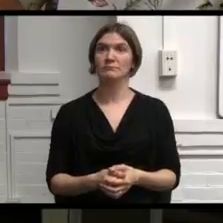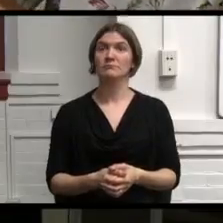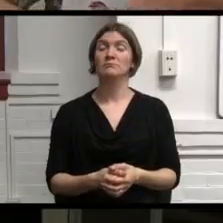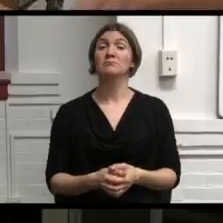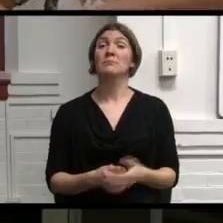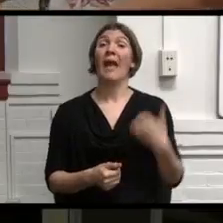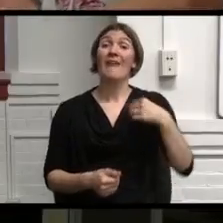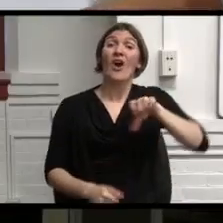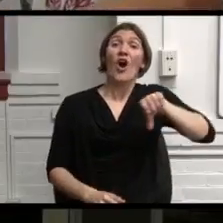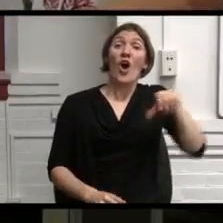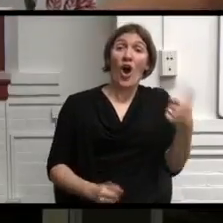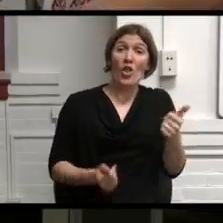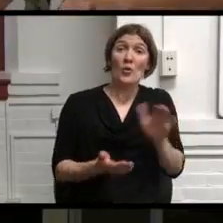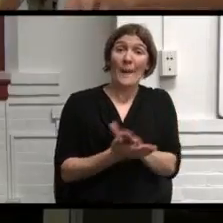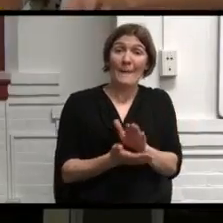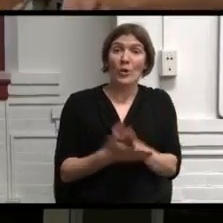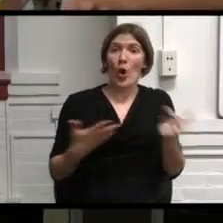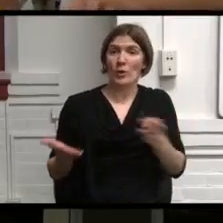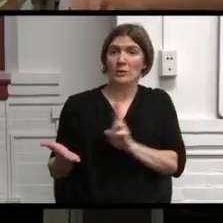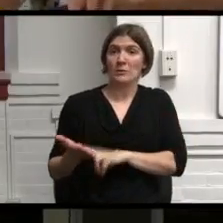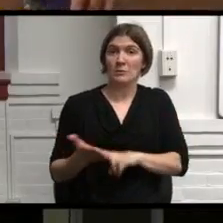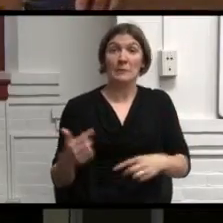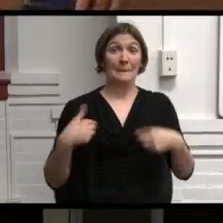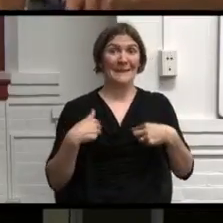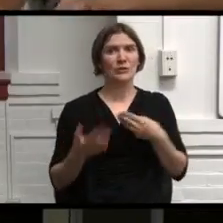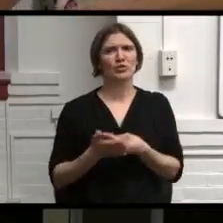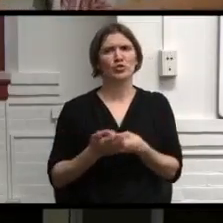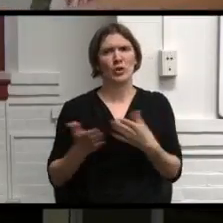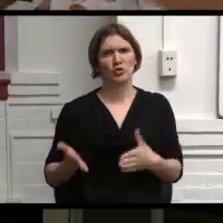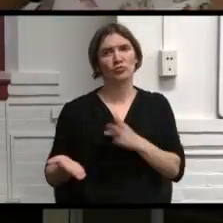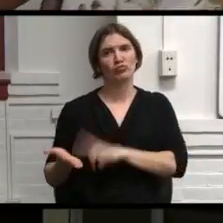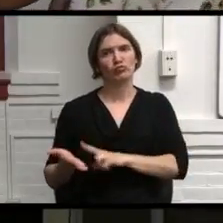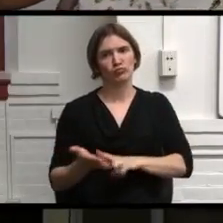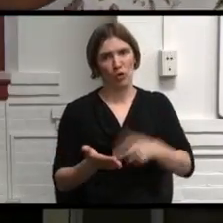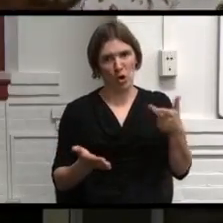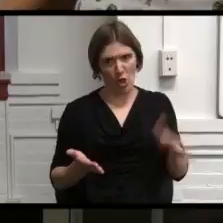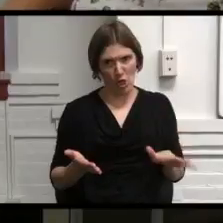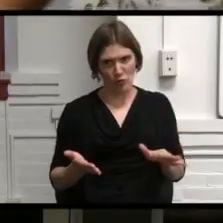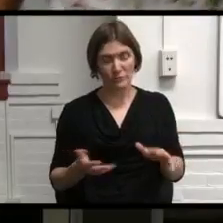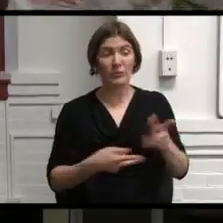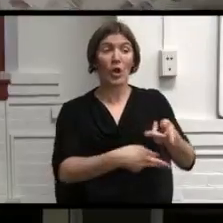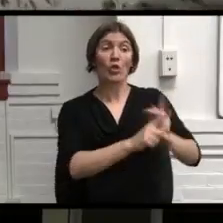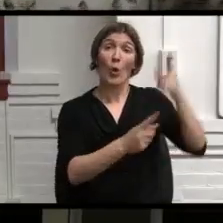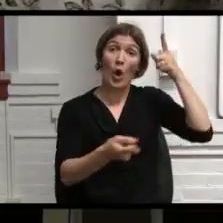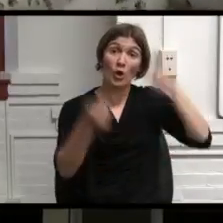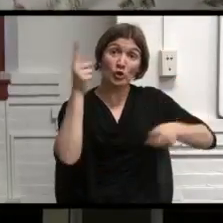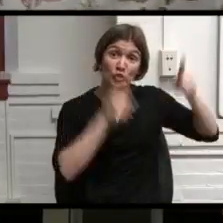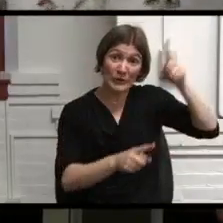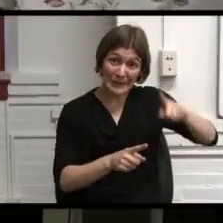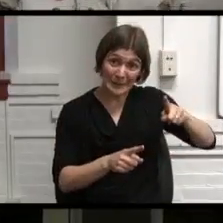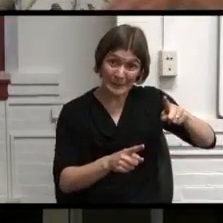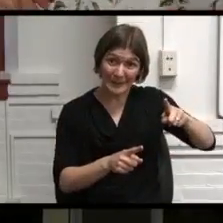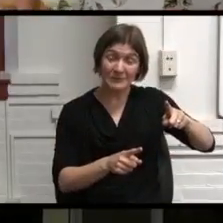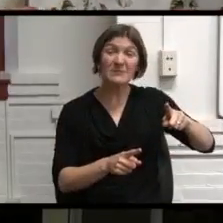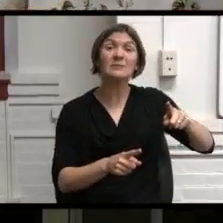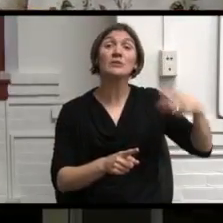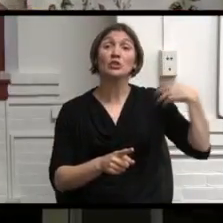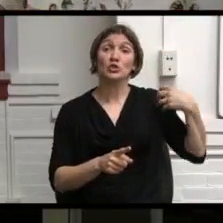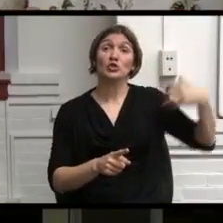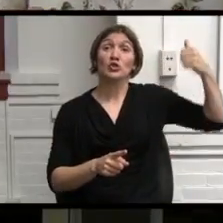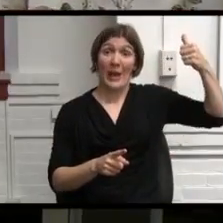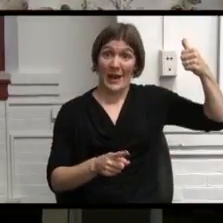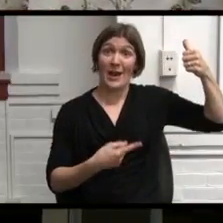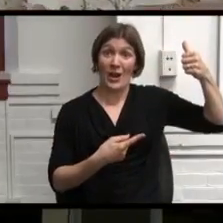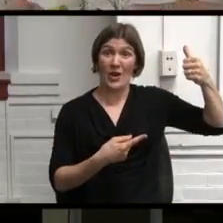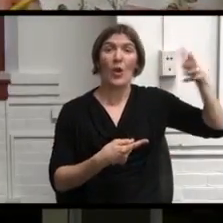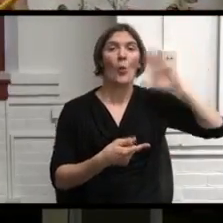There are other documents that are signed by me, the treasurer. There's the loan agreement that the chairman of the select board